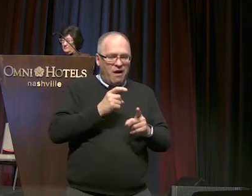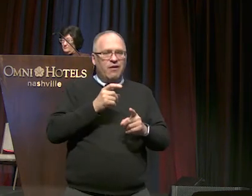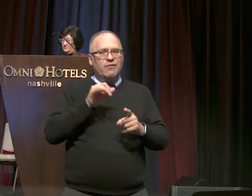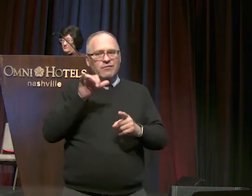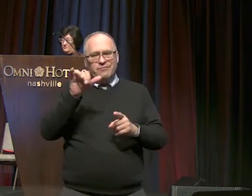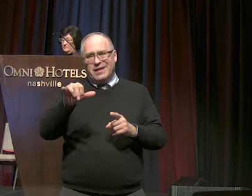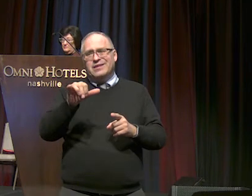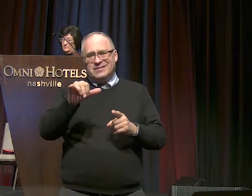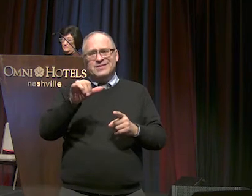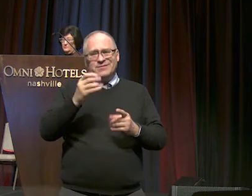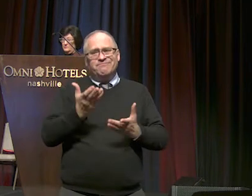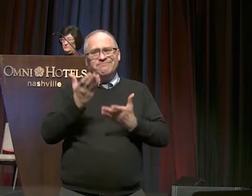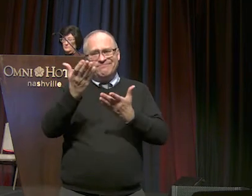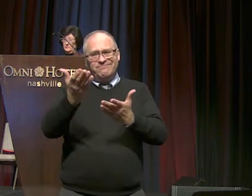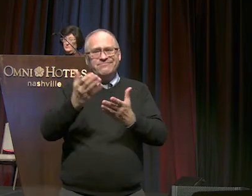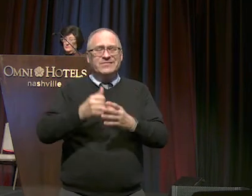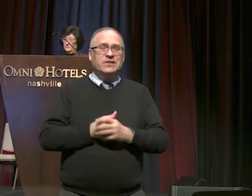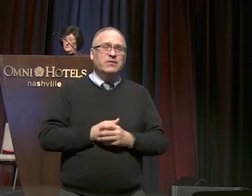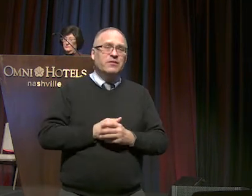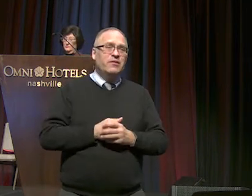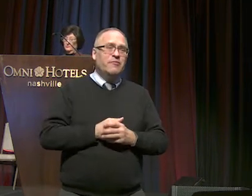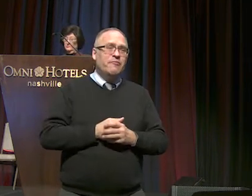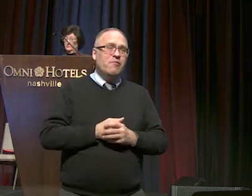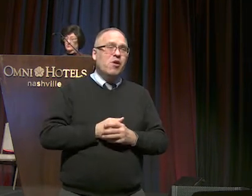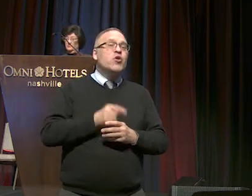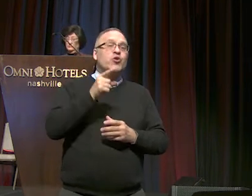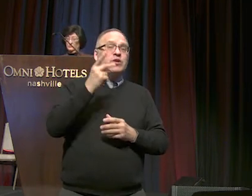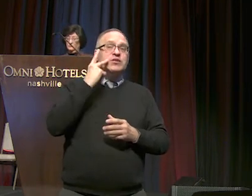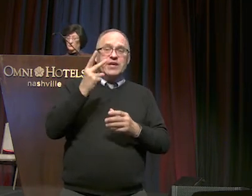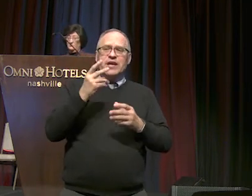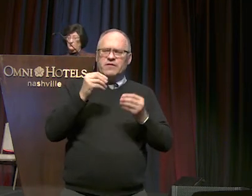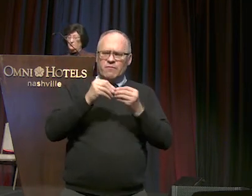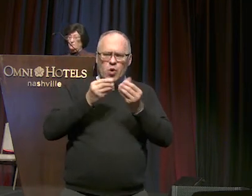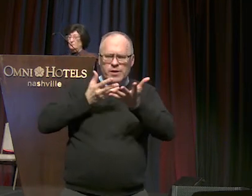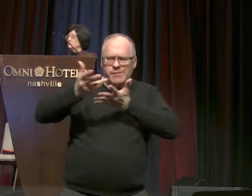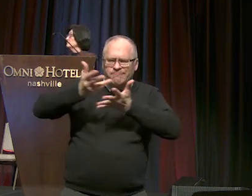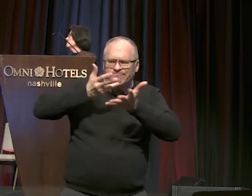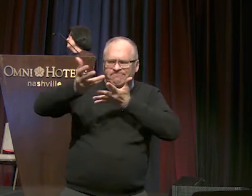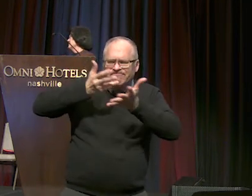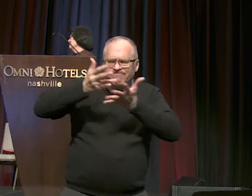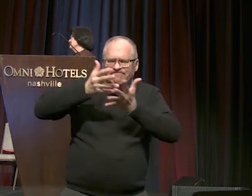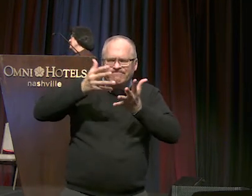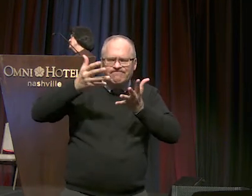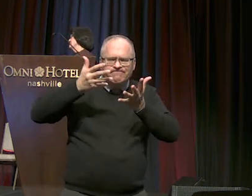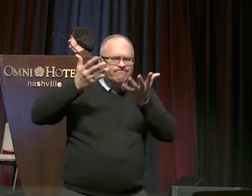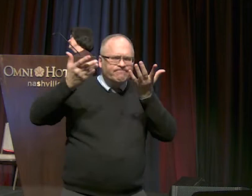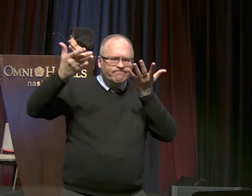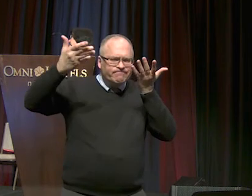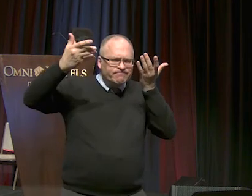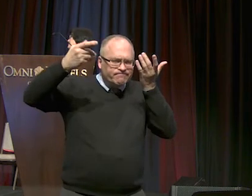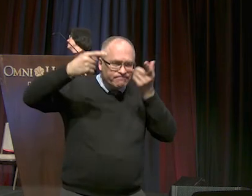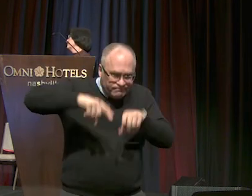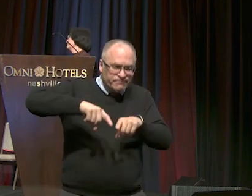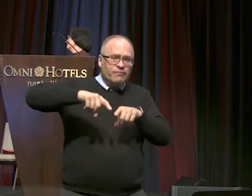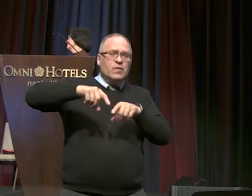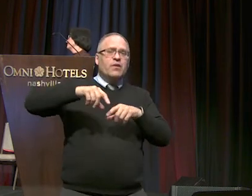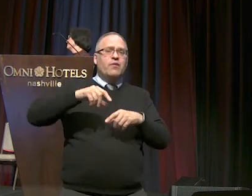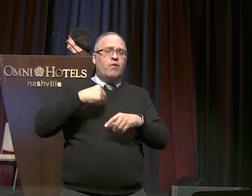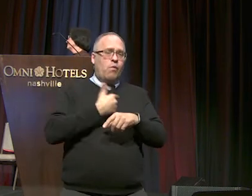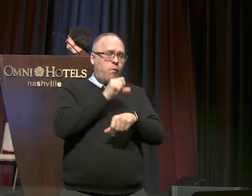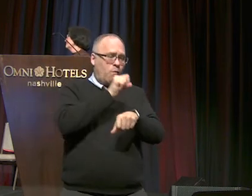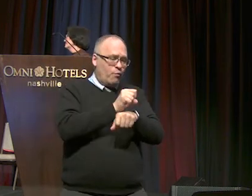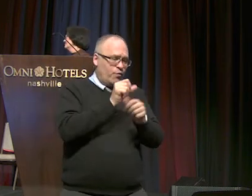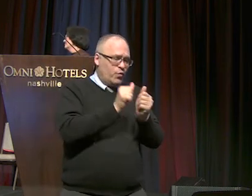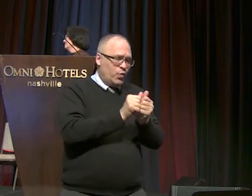been a collaborative process throughout. As you can see, we have worked closely with 1pass6 and with